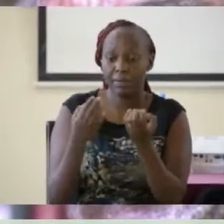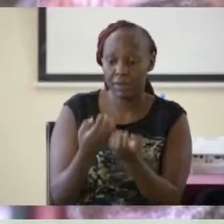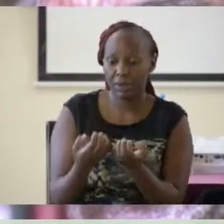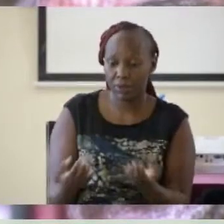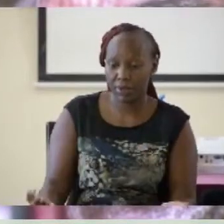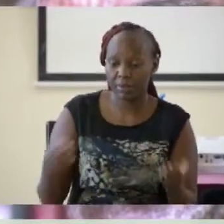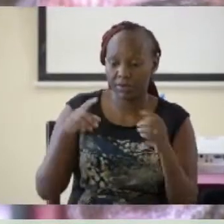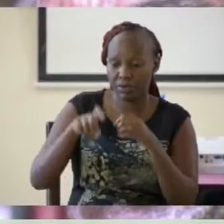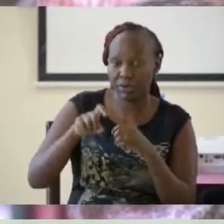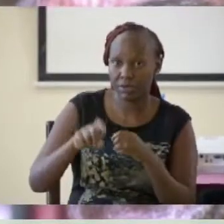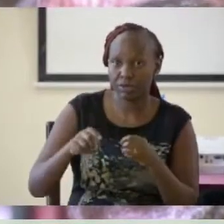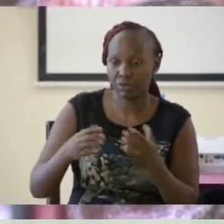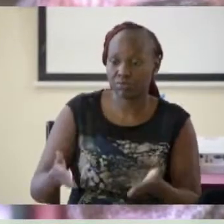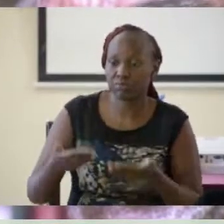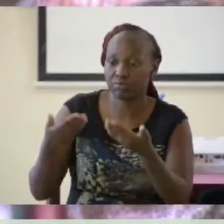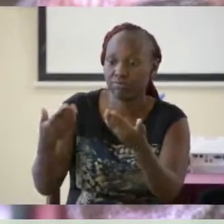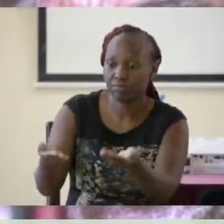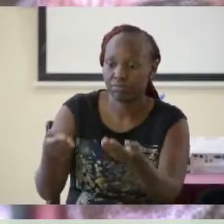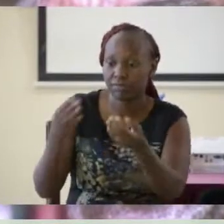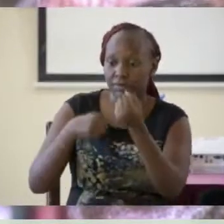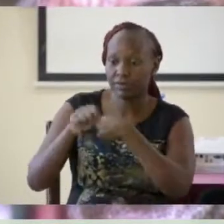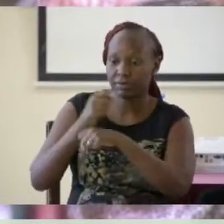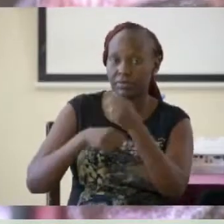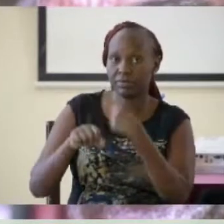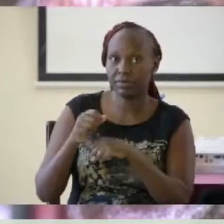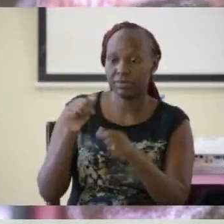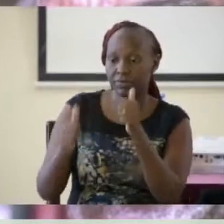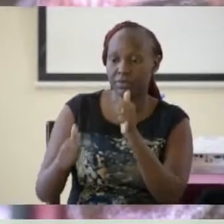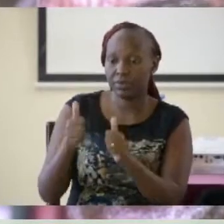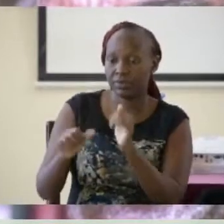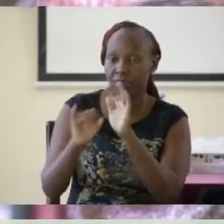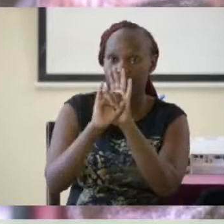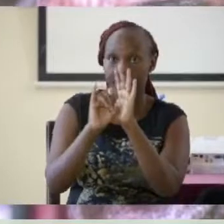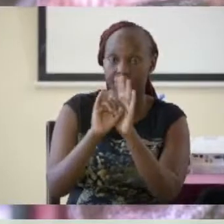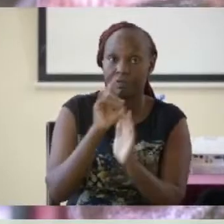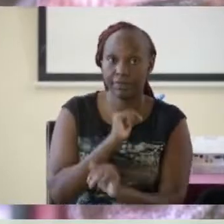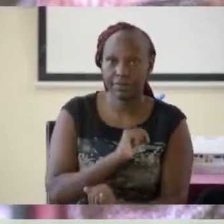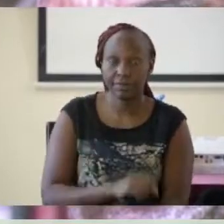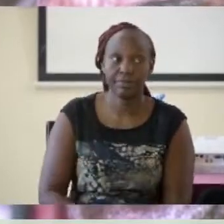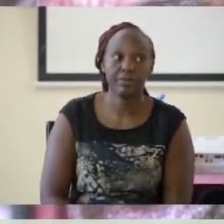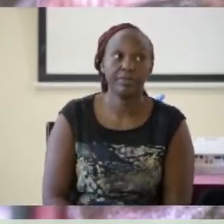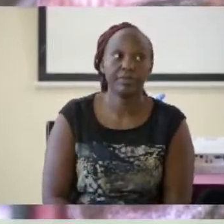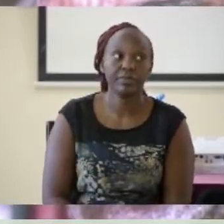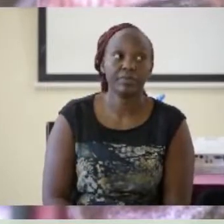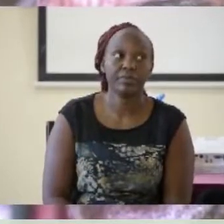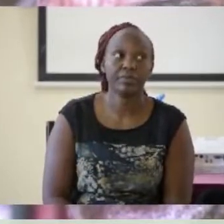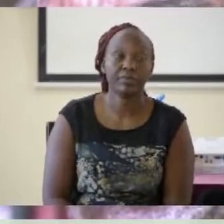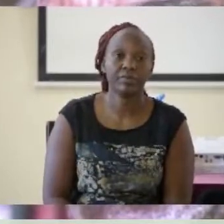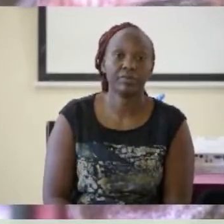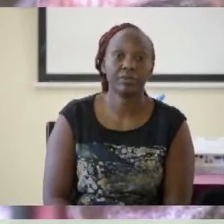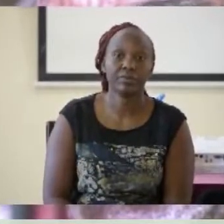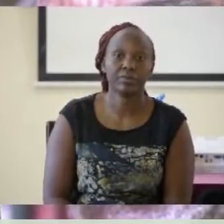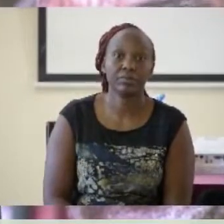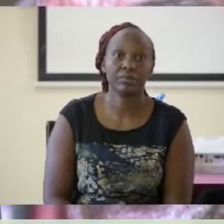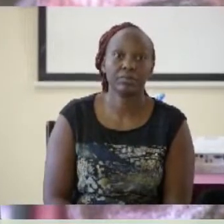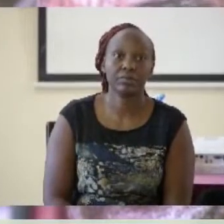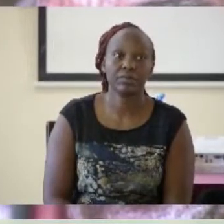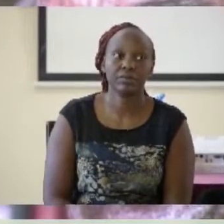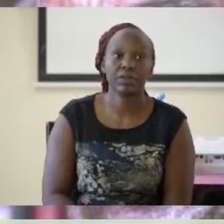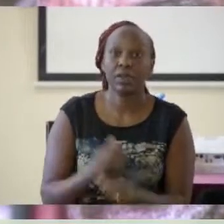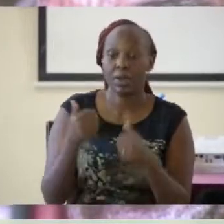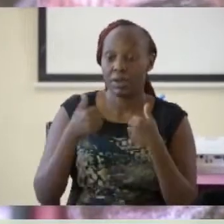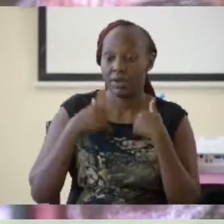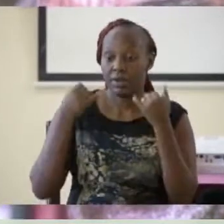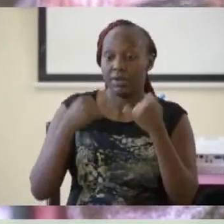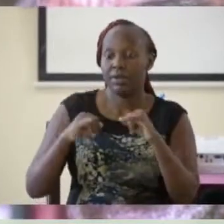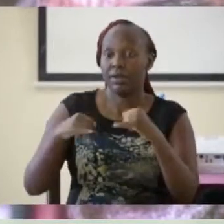need to facilitate the activities which you have identified. Then of course, you do the